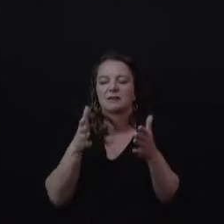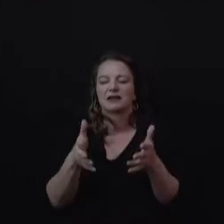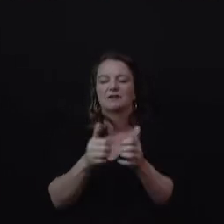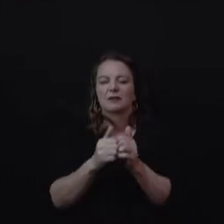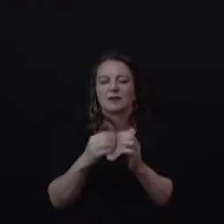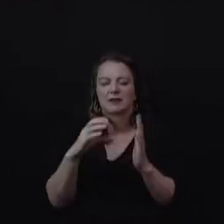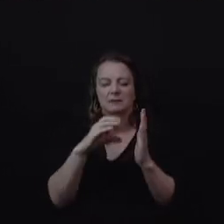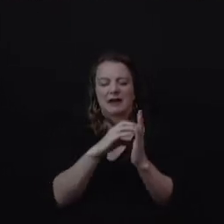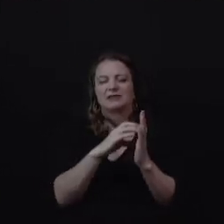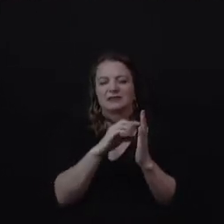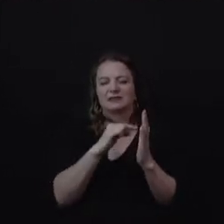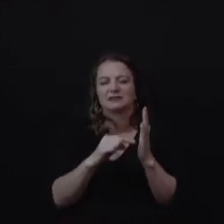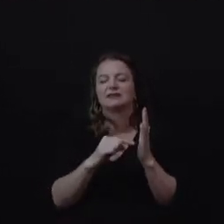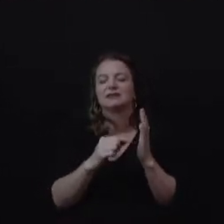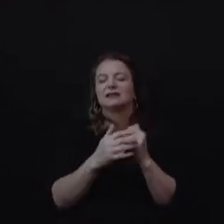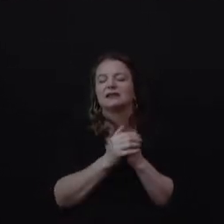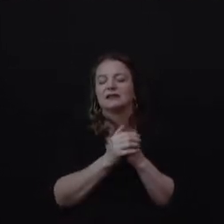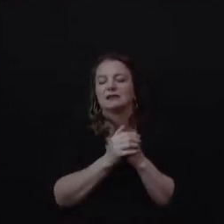passage here.